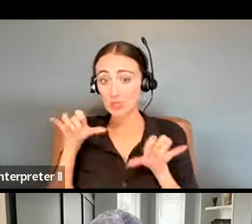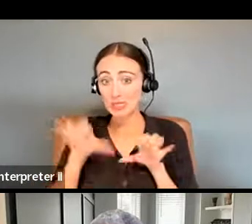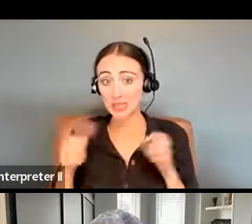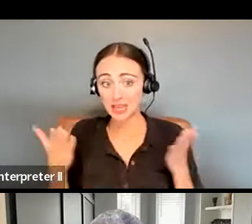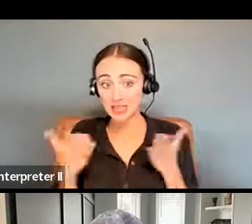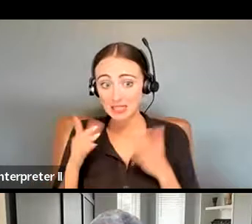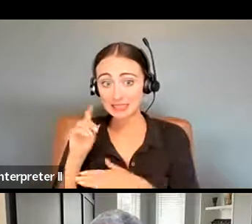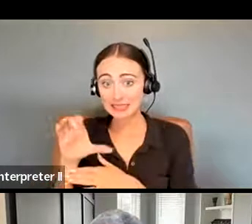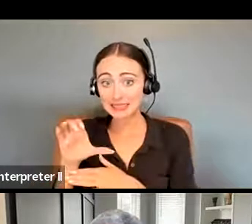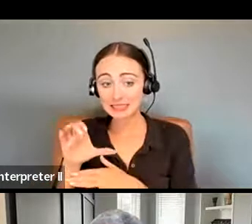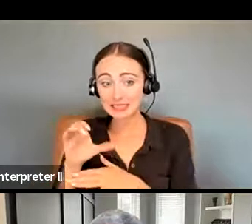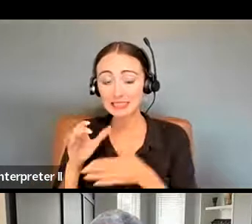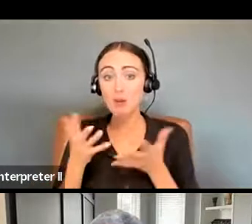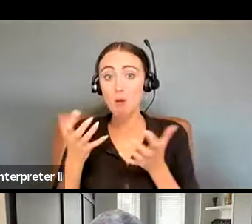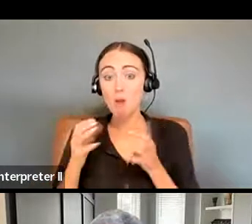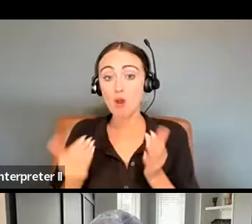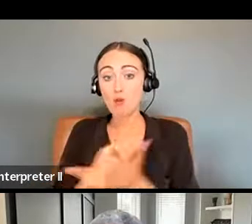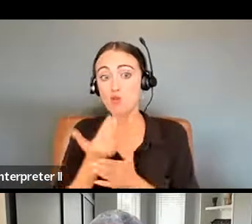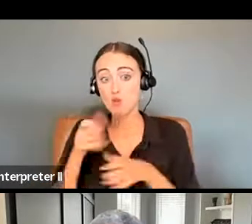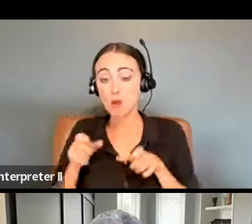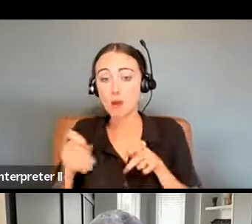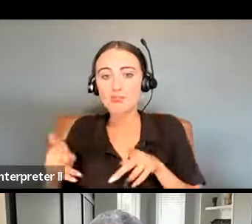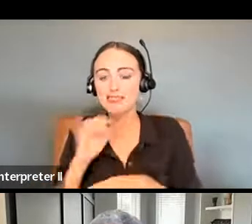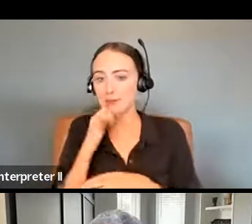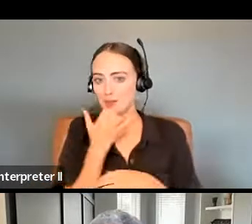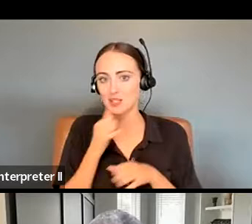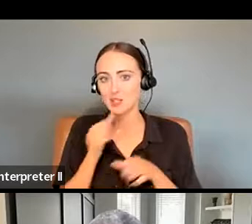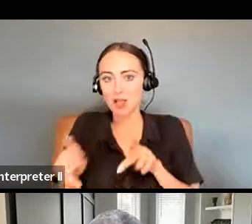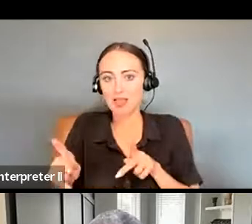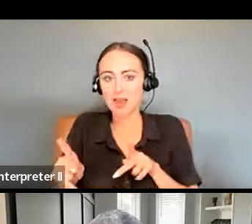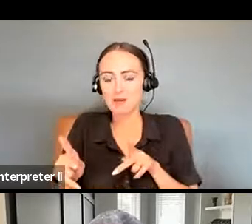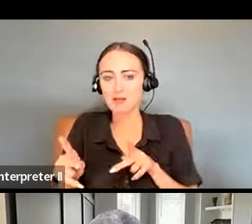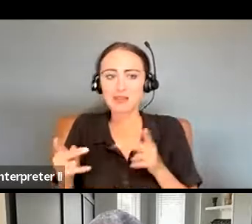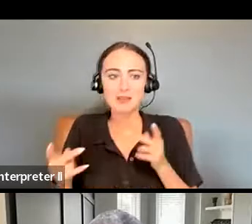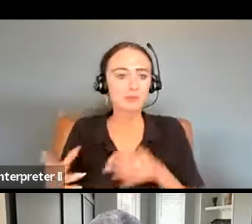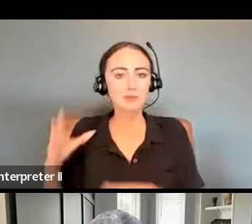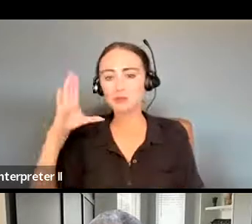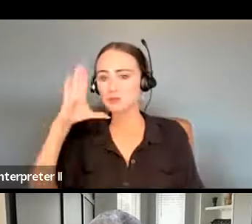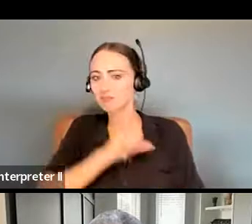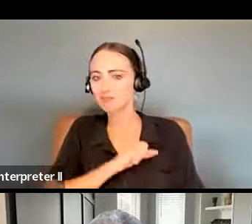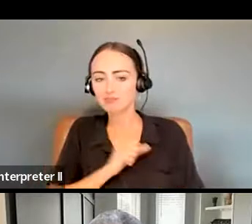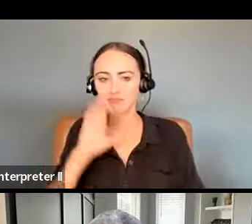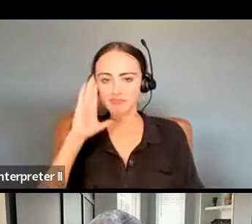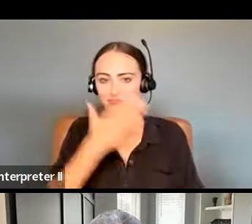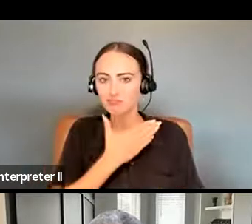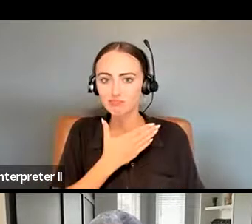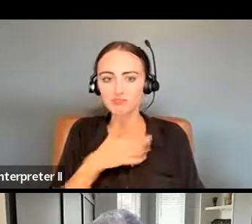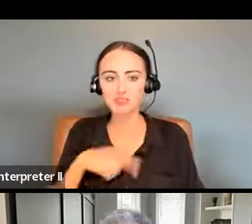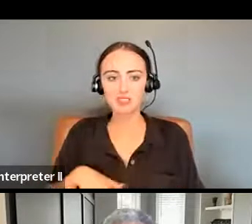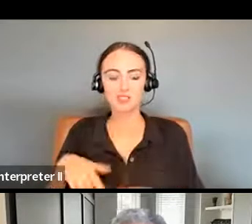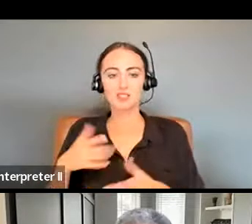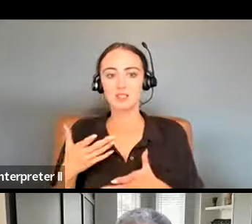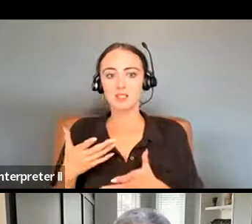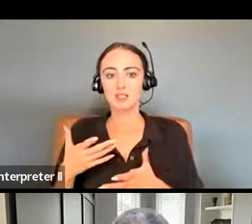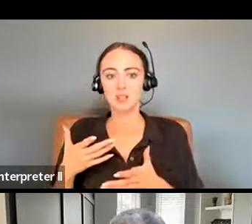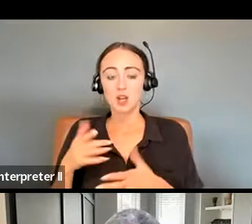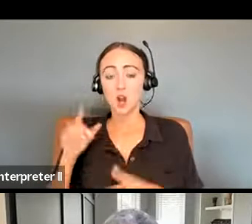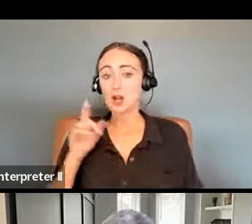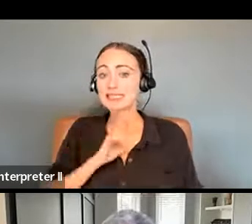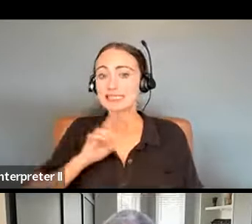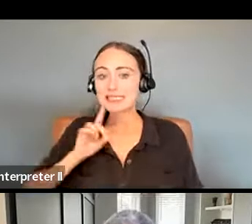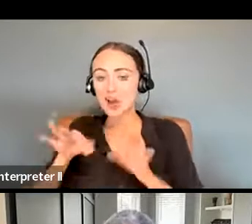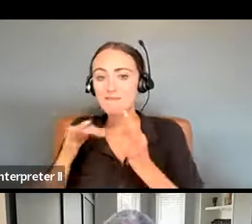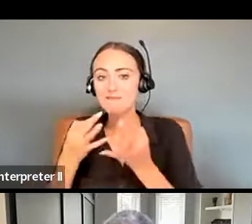DC to seek out new opportunities, it would be a mistake to allow them to fall through the cracks in ways that threaten to exacerbate our single and family